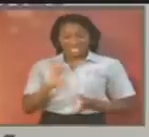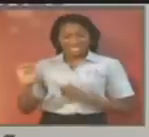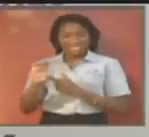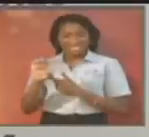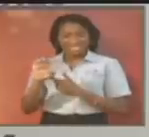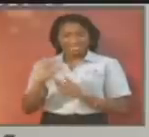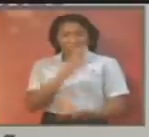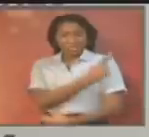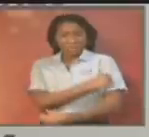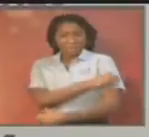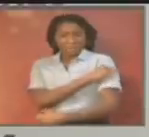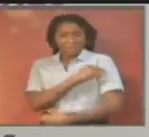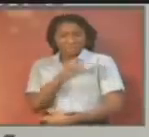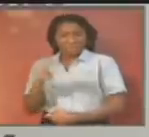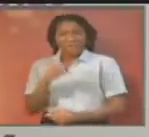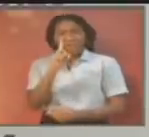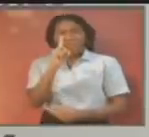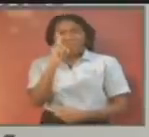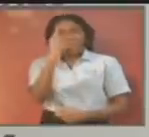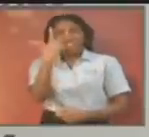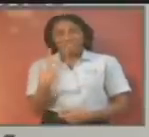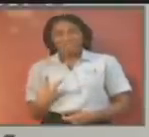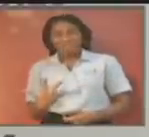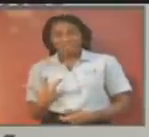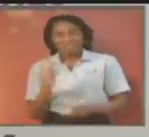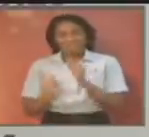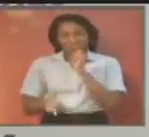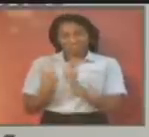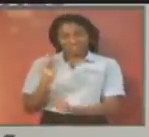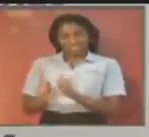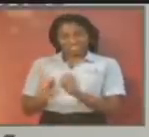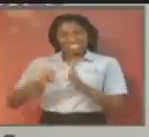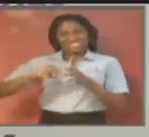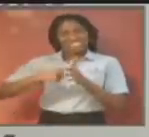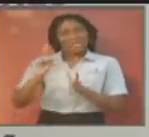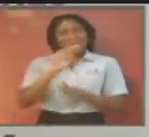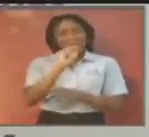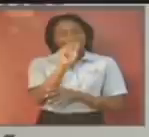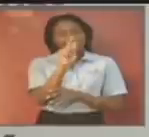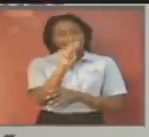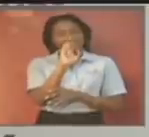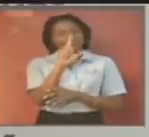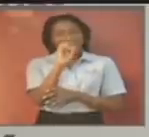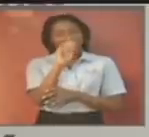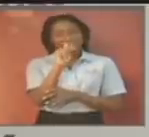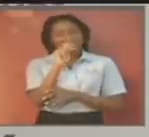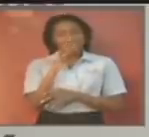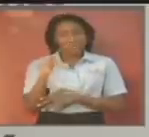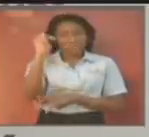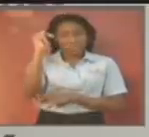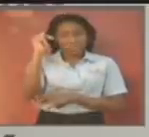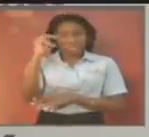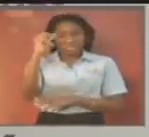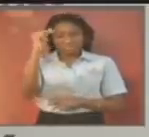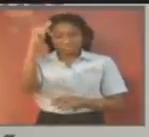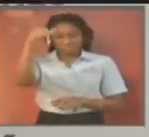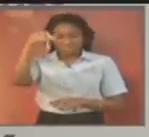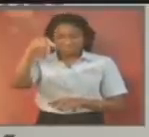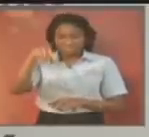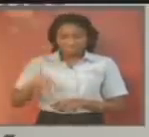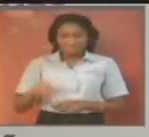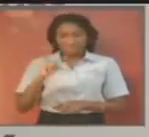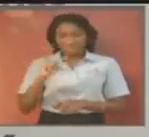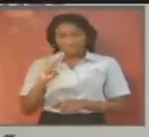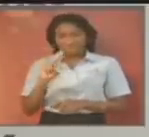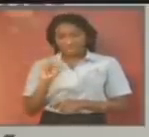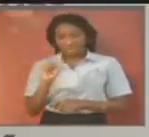island of Trinidad, starting from Matlot in the north down to Guayari in the south, and including the